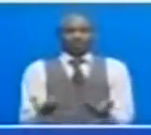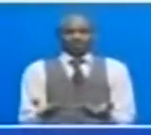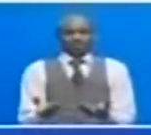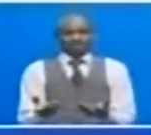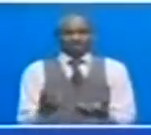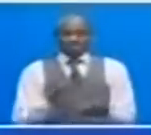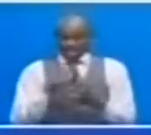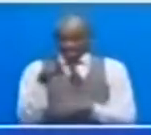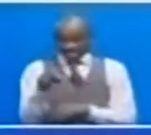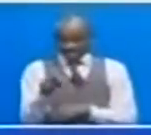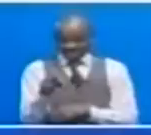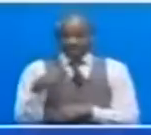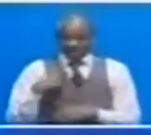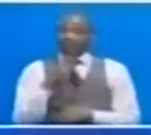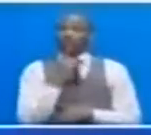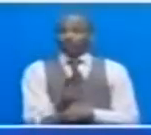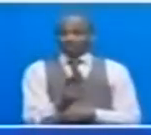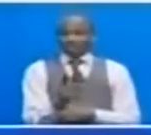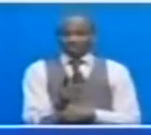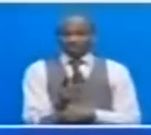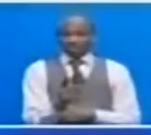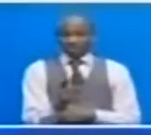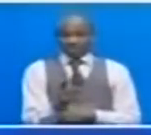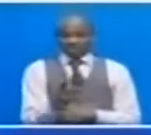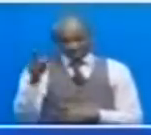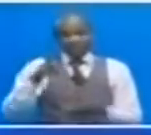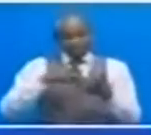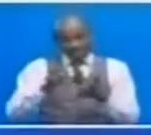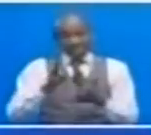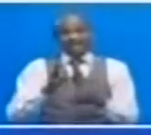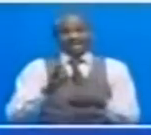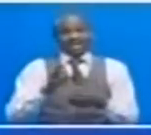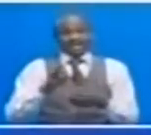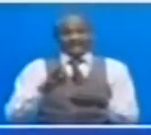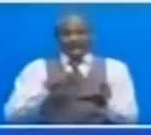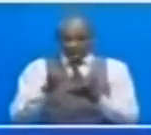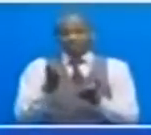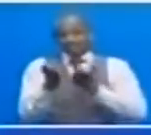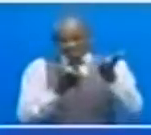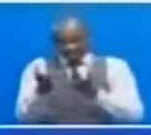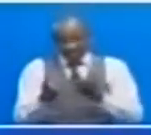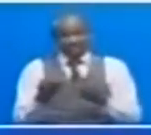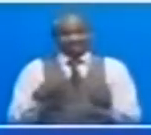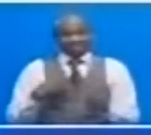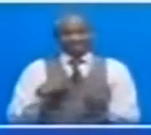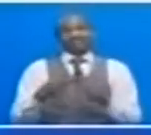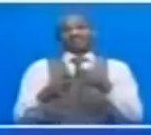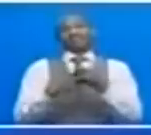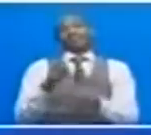And then, I am sure you don't pay a housemaid anything less than